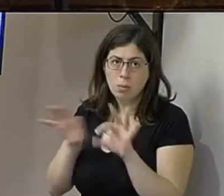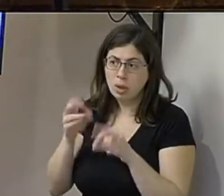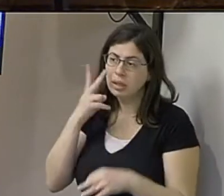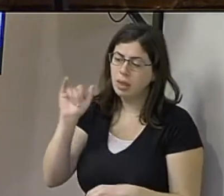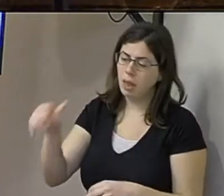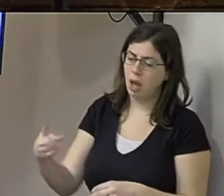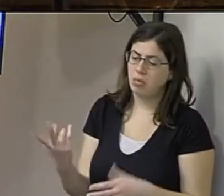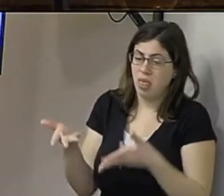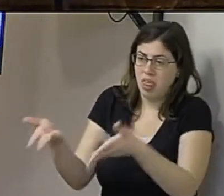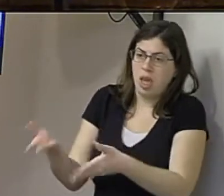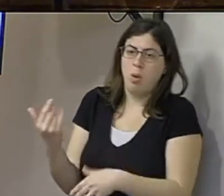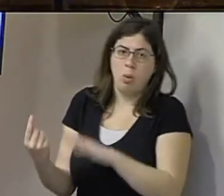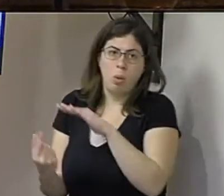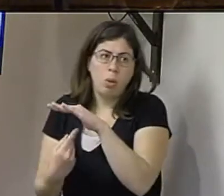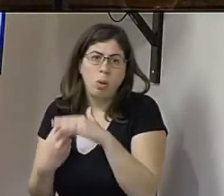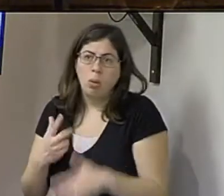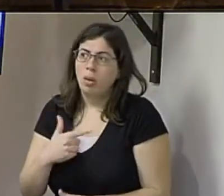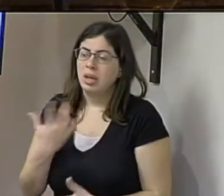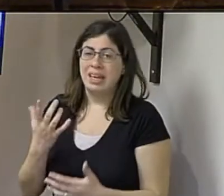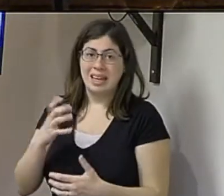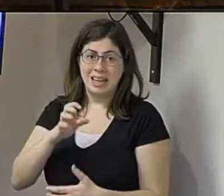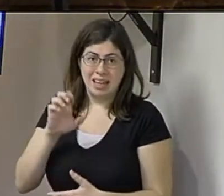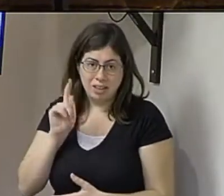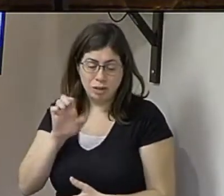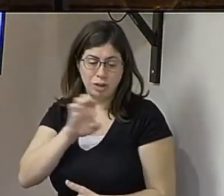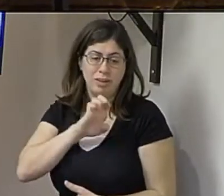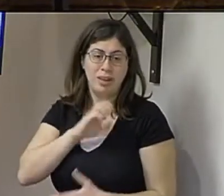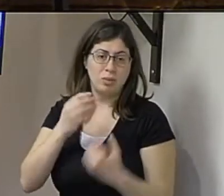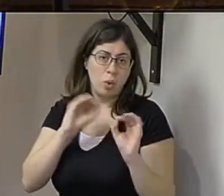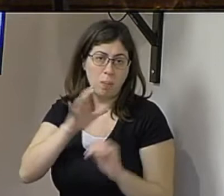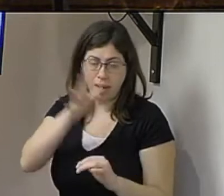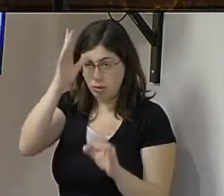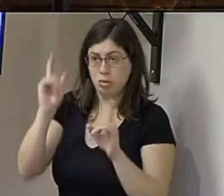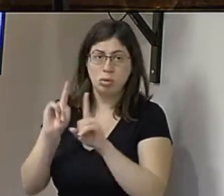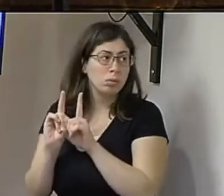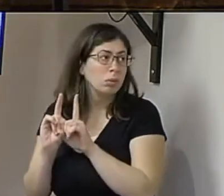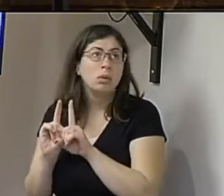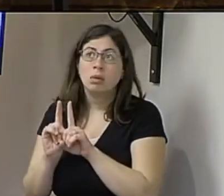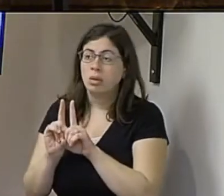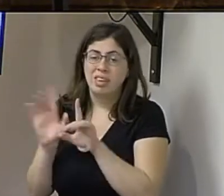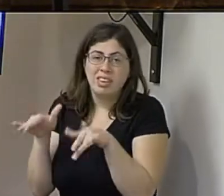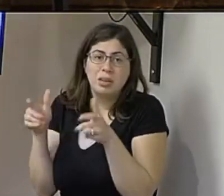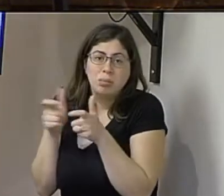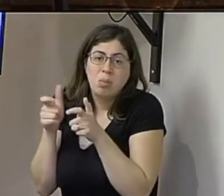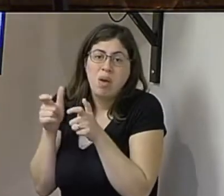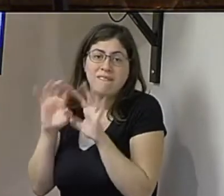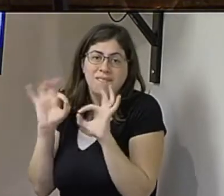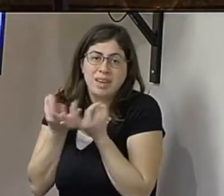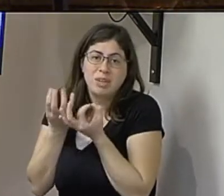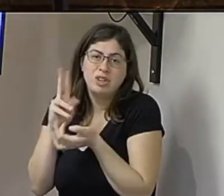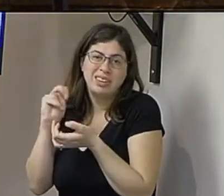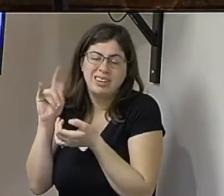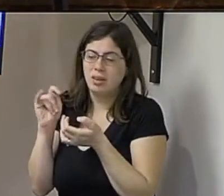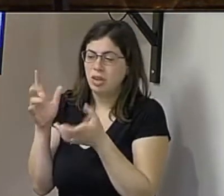They're stranded. They're lonely. Esther doesn't have her parents. They're kind of huddled together in this like kind of makeshift family taking care of each other,